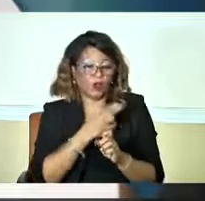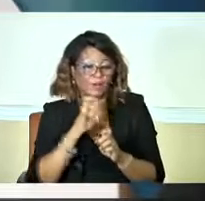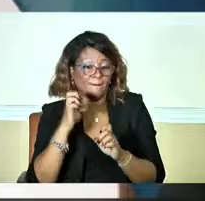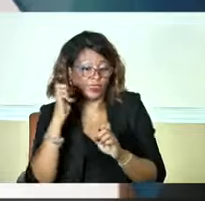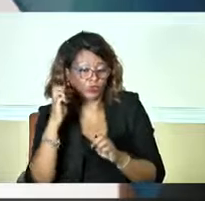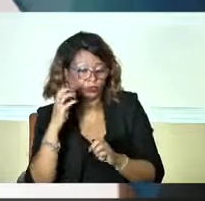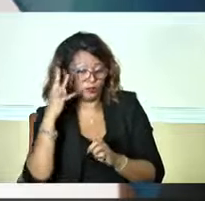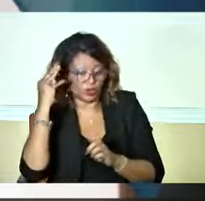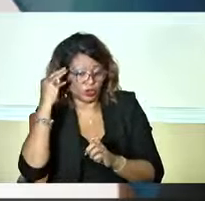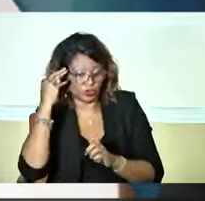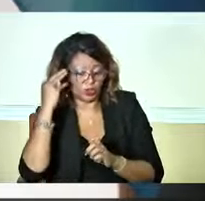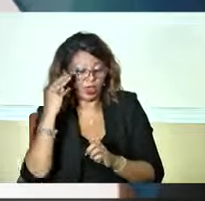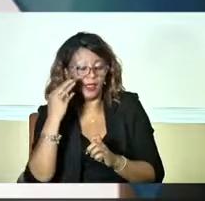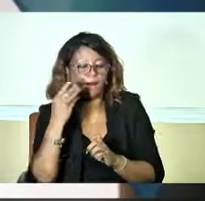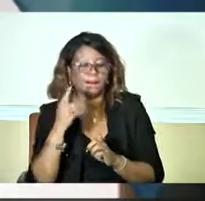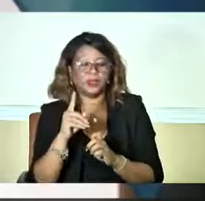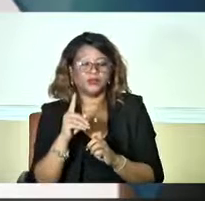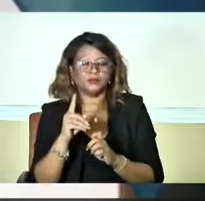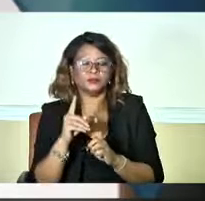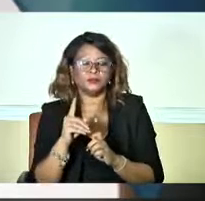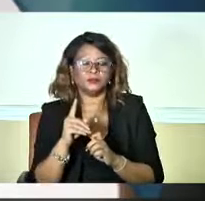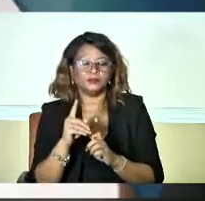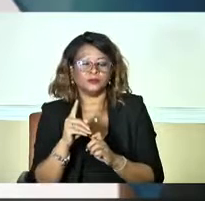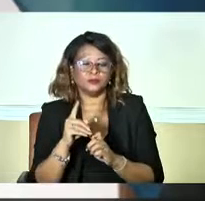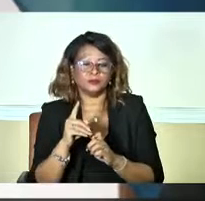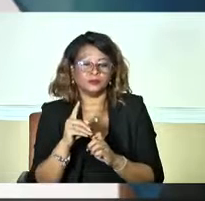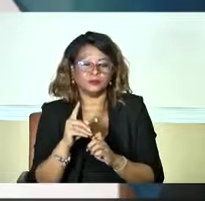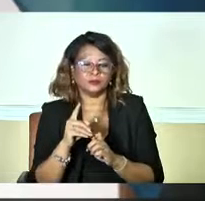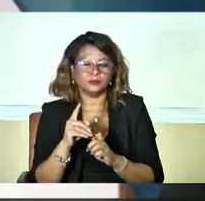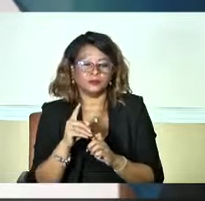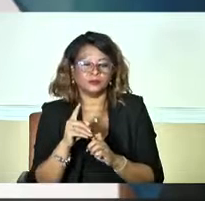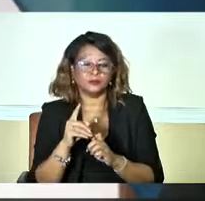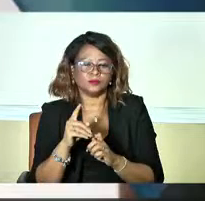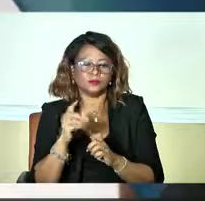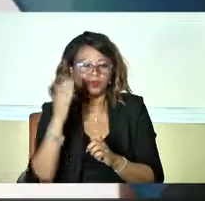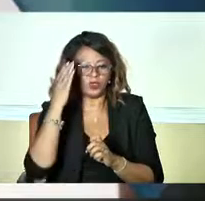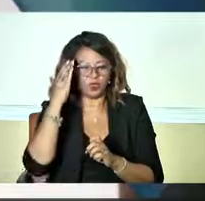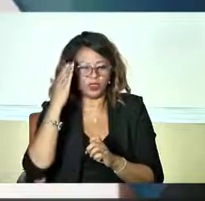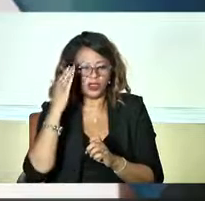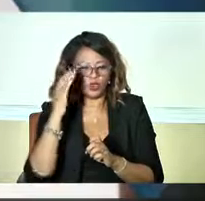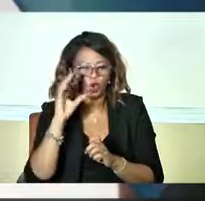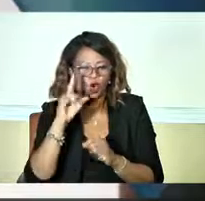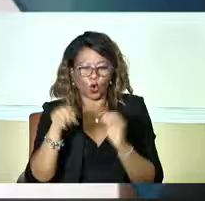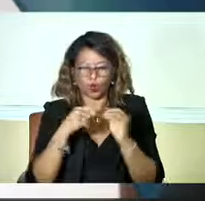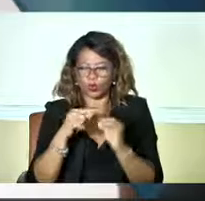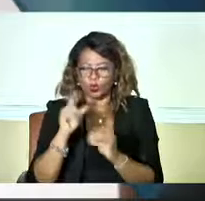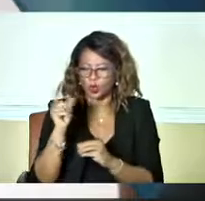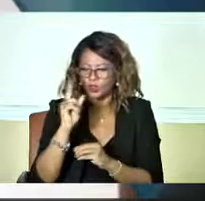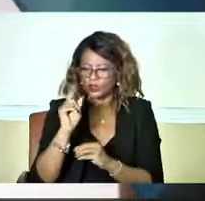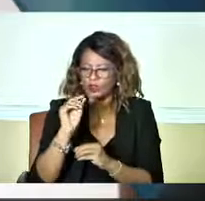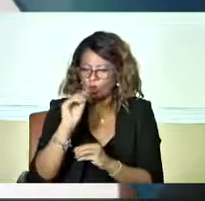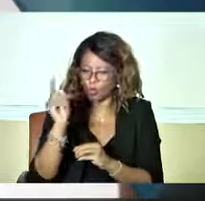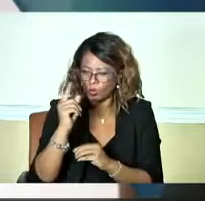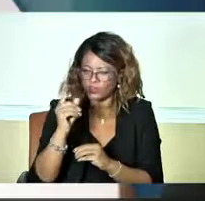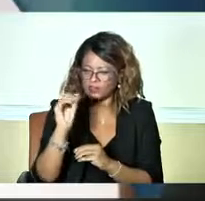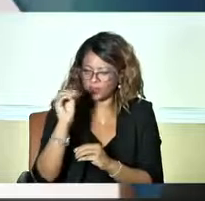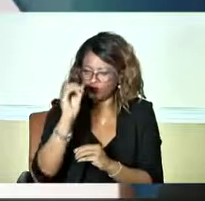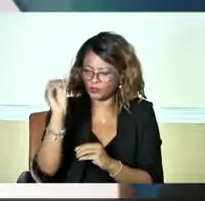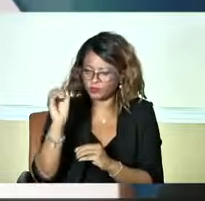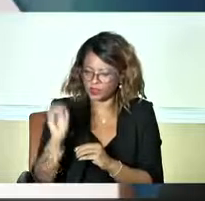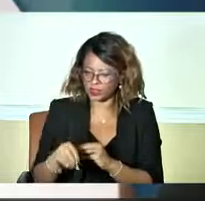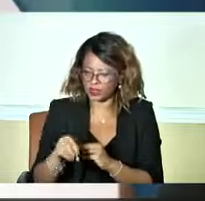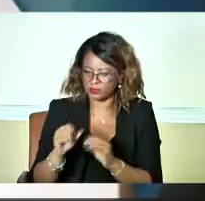would dispute, and I'm most certainly not aware that only 10% of the oil has been cleaned